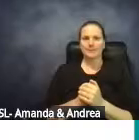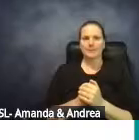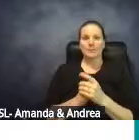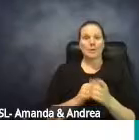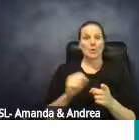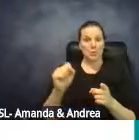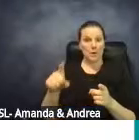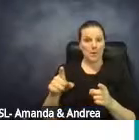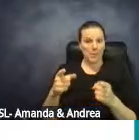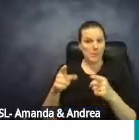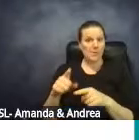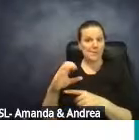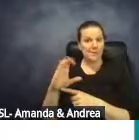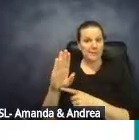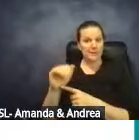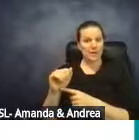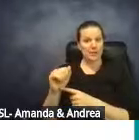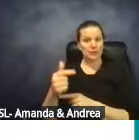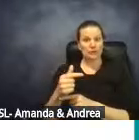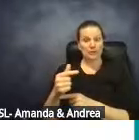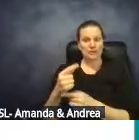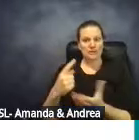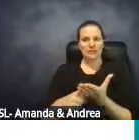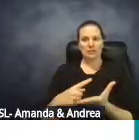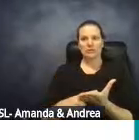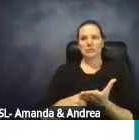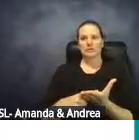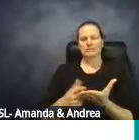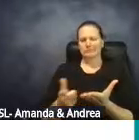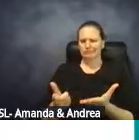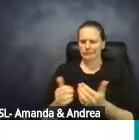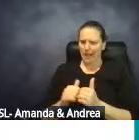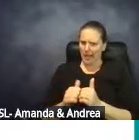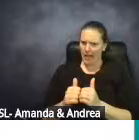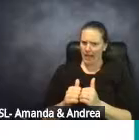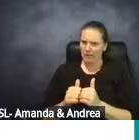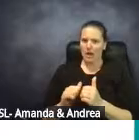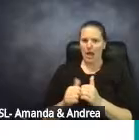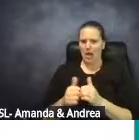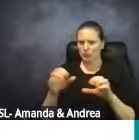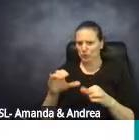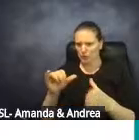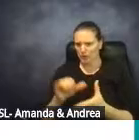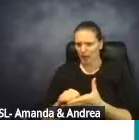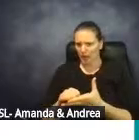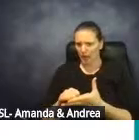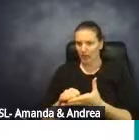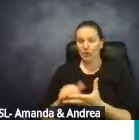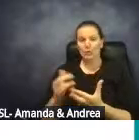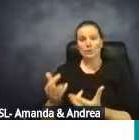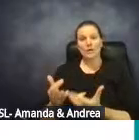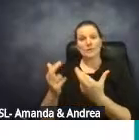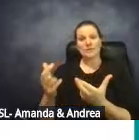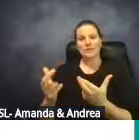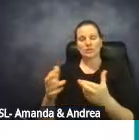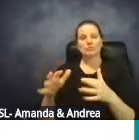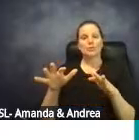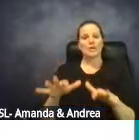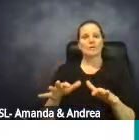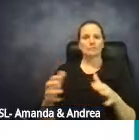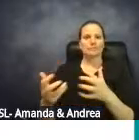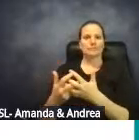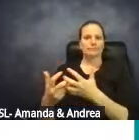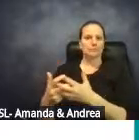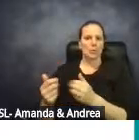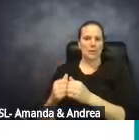came up during the CBAG's discussion was often simply, how? How do we do this? Keeping recommendations grounded and aligning them to